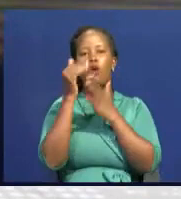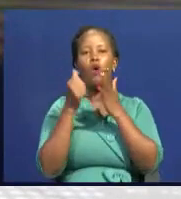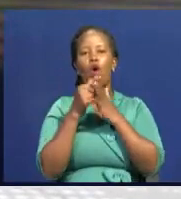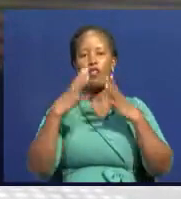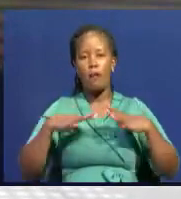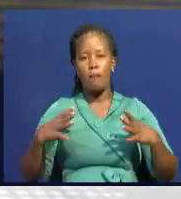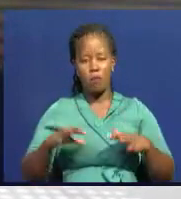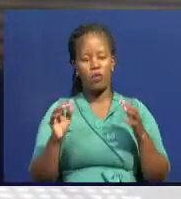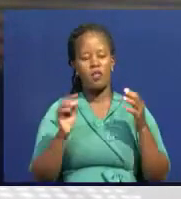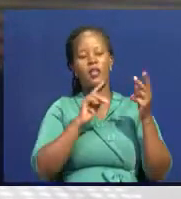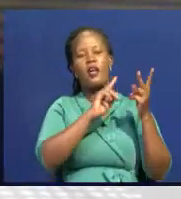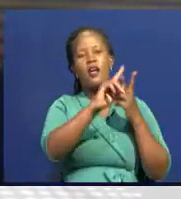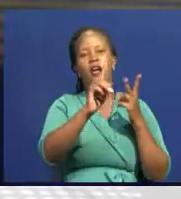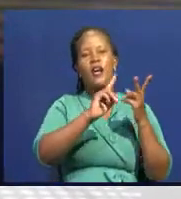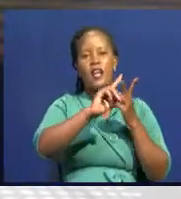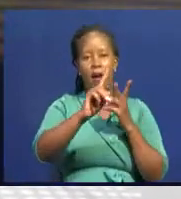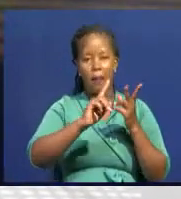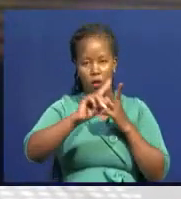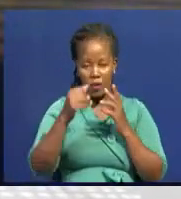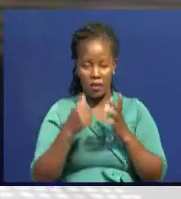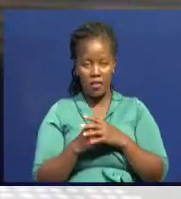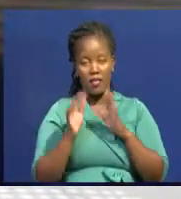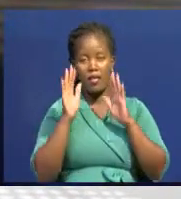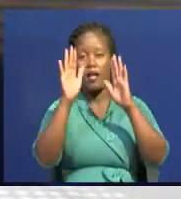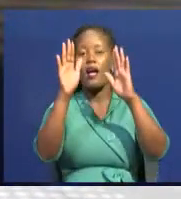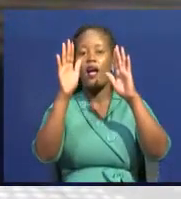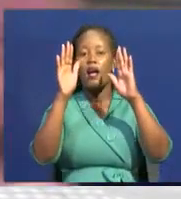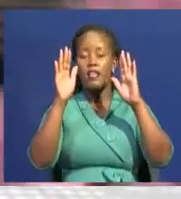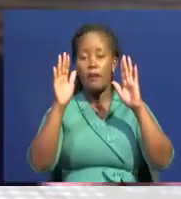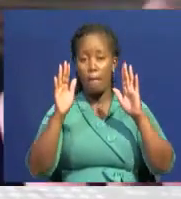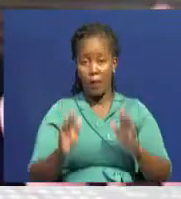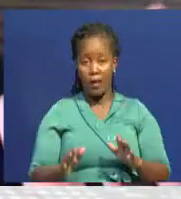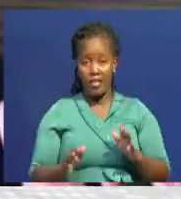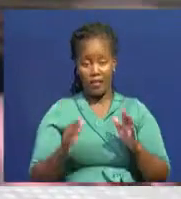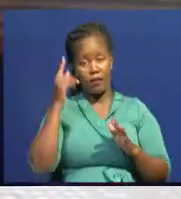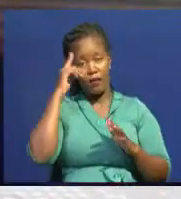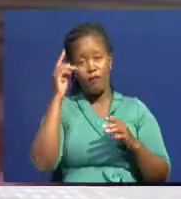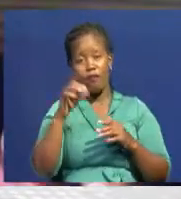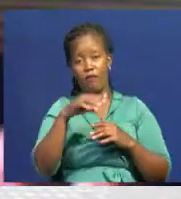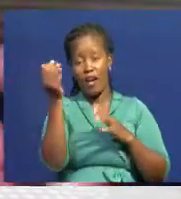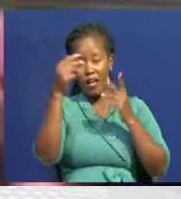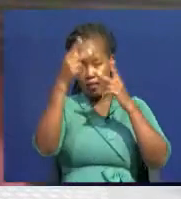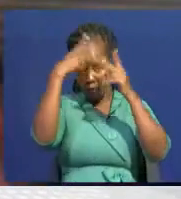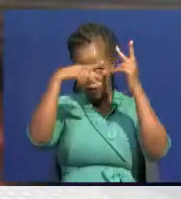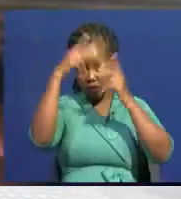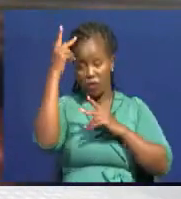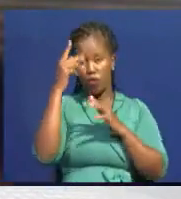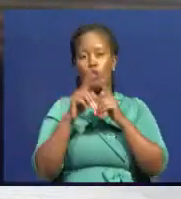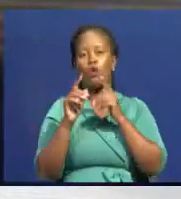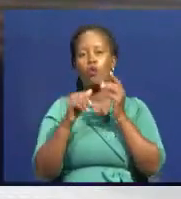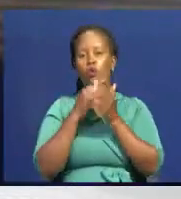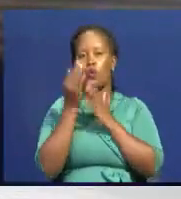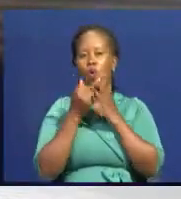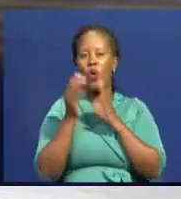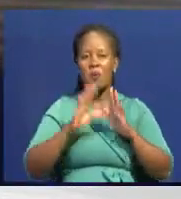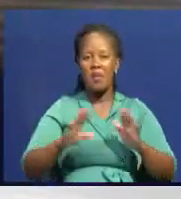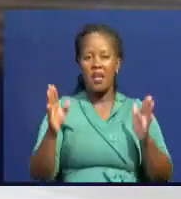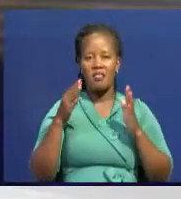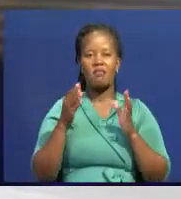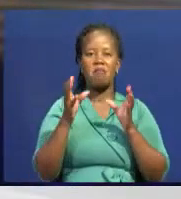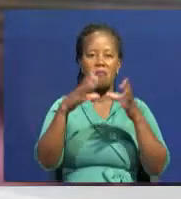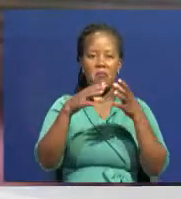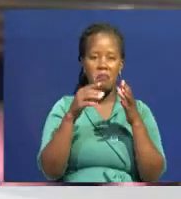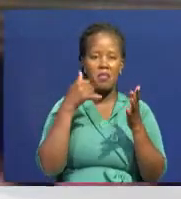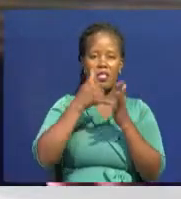that's number one. Number two, it's critically important for other professionals, real estate-related professionals like lawyers and